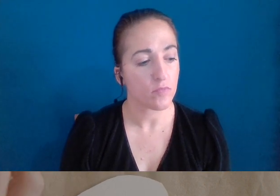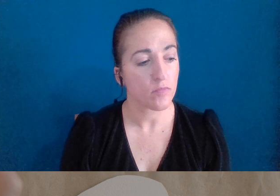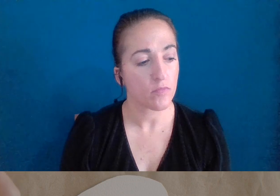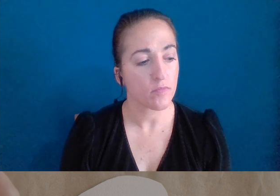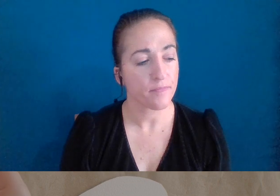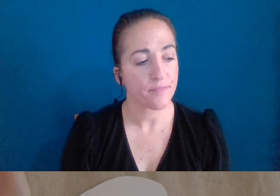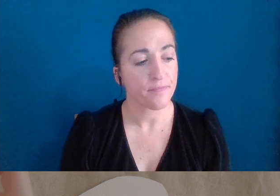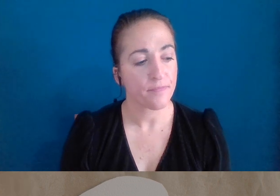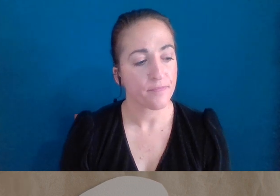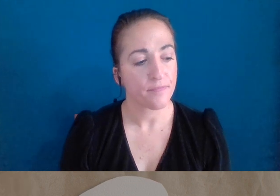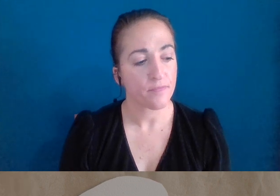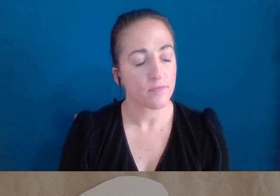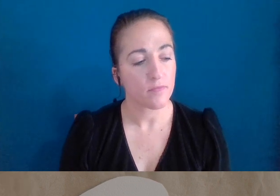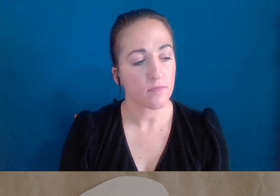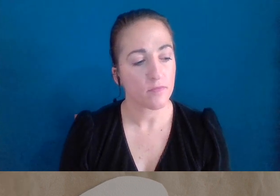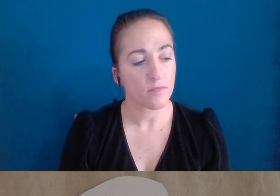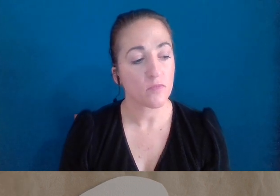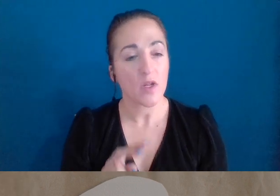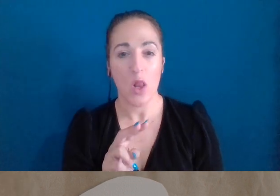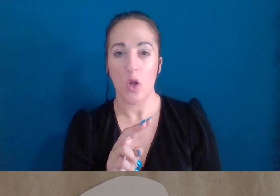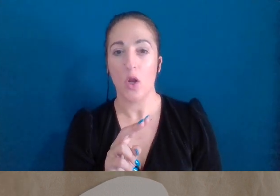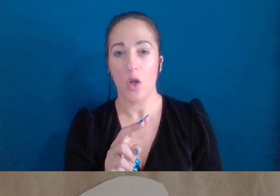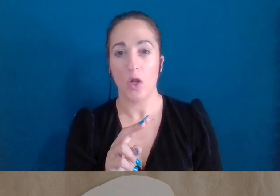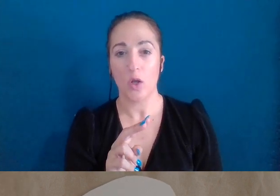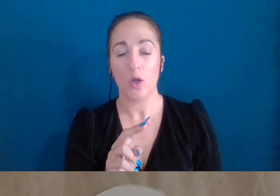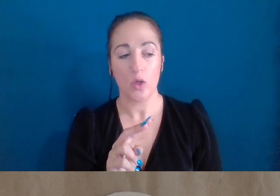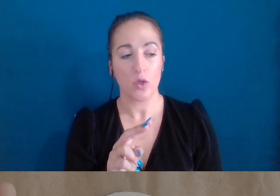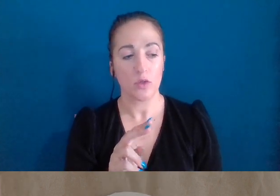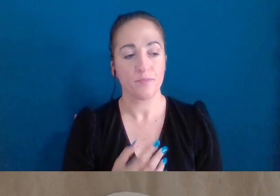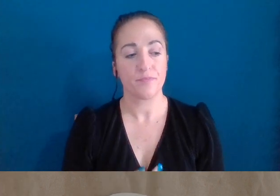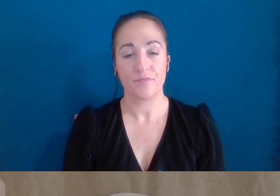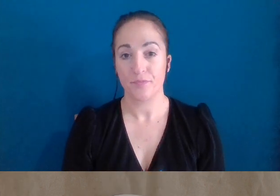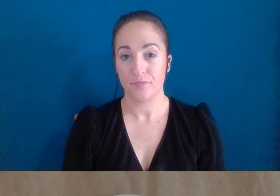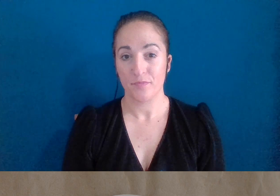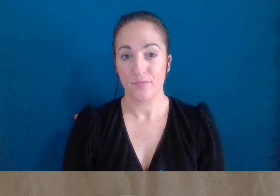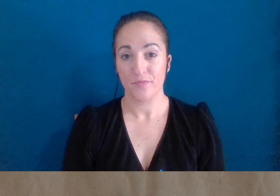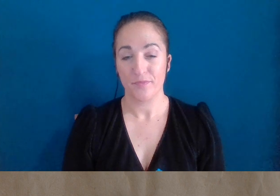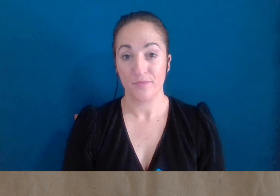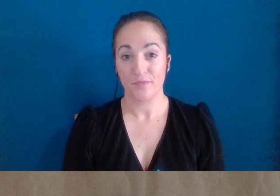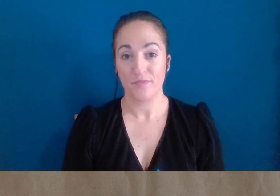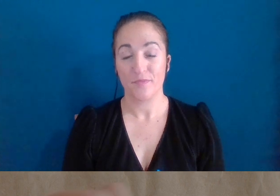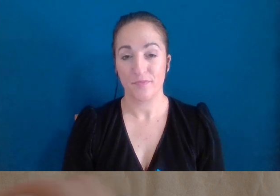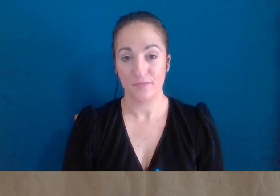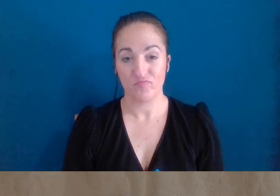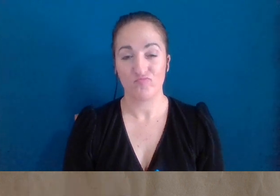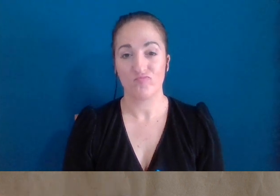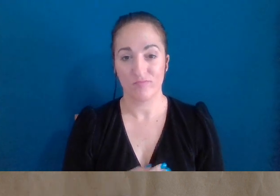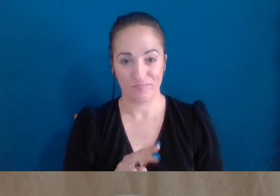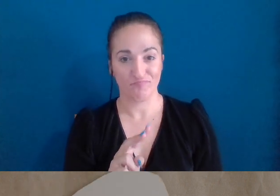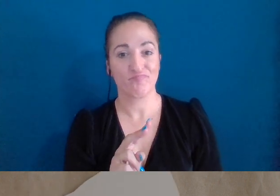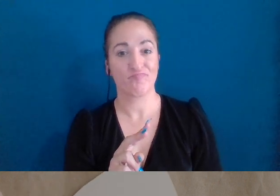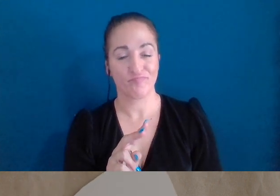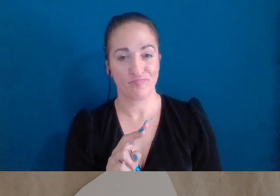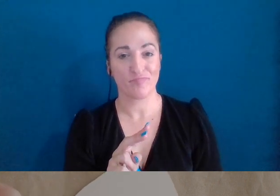And I'm gonna keep doing that until they're all added. So you can see like where this was pointed. Wait,